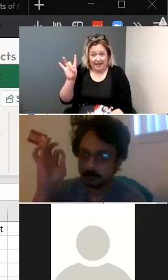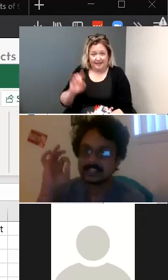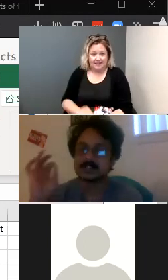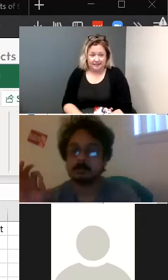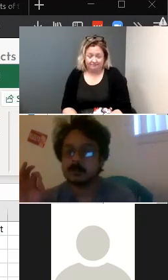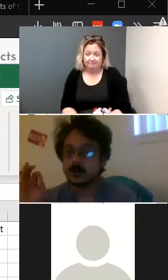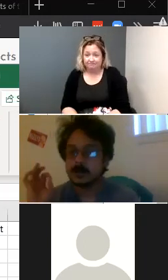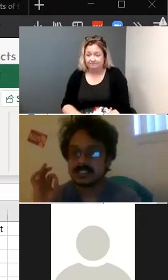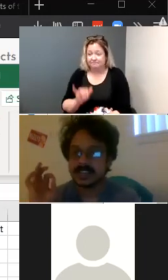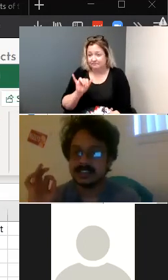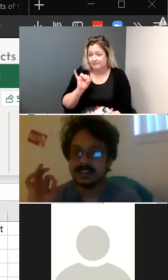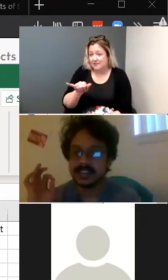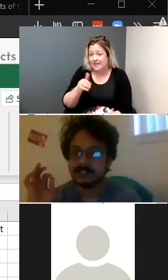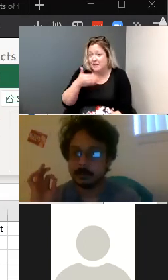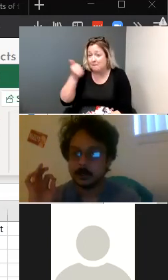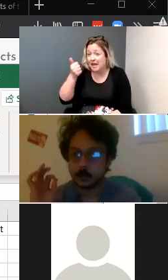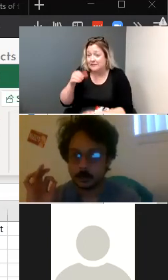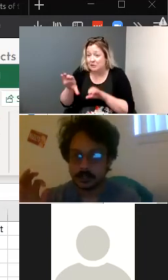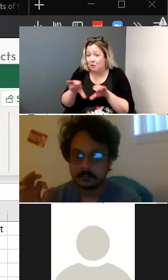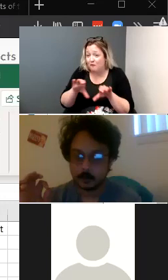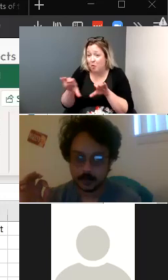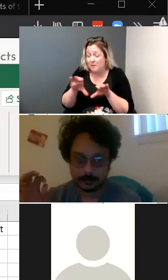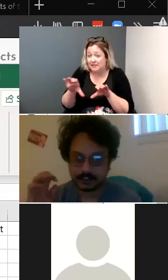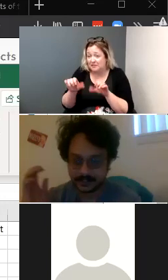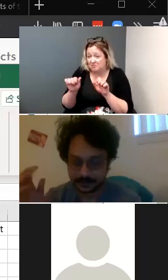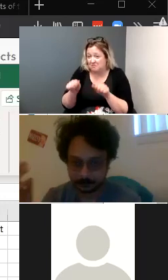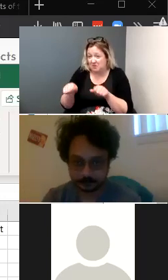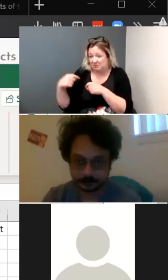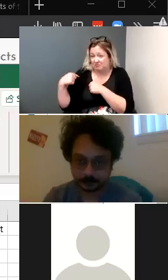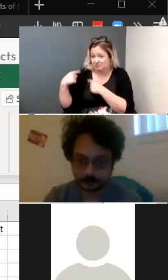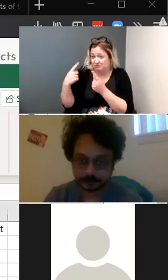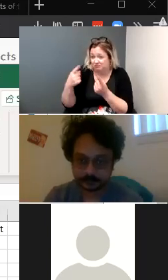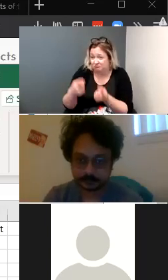That is the best performance gain that they are able to find.